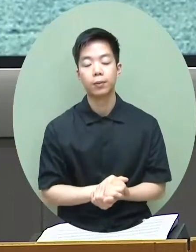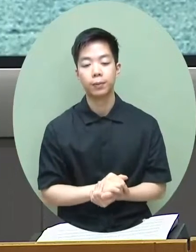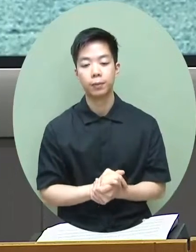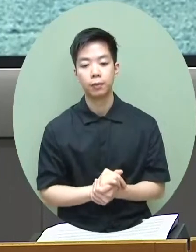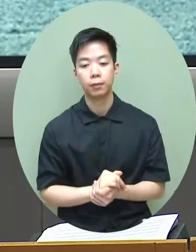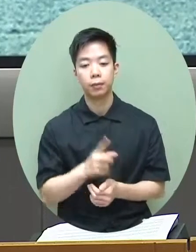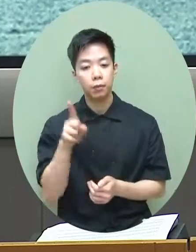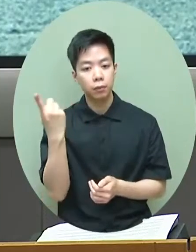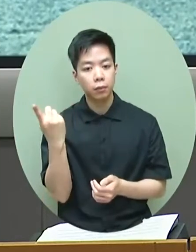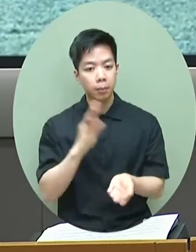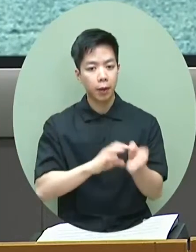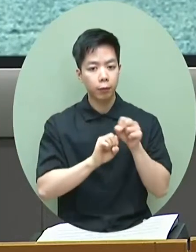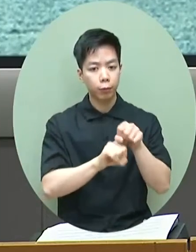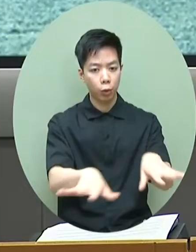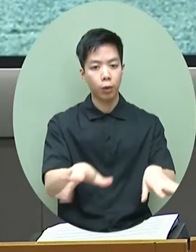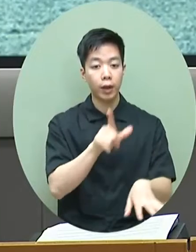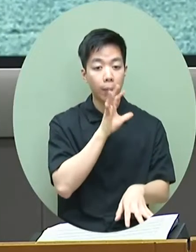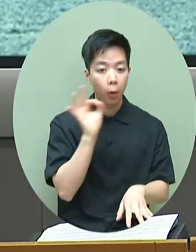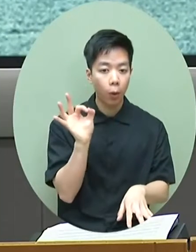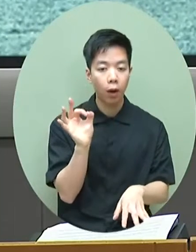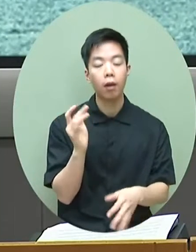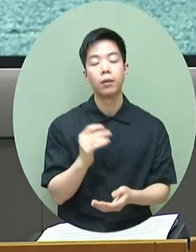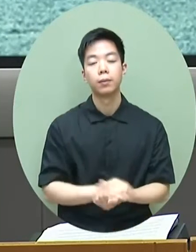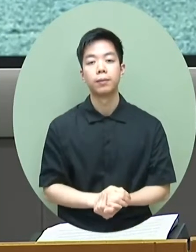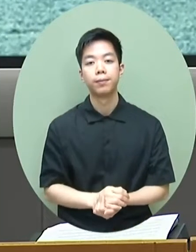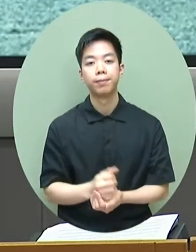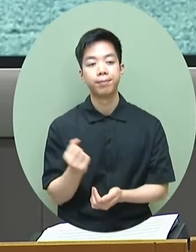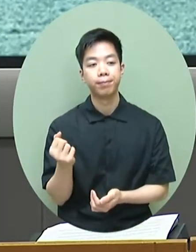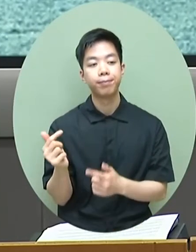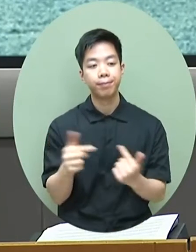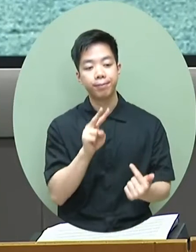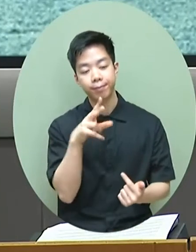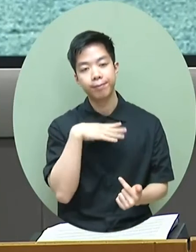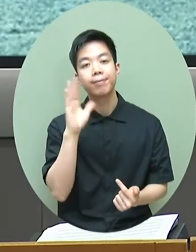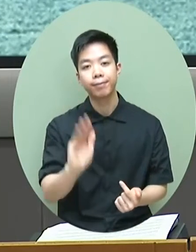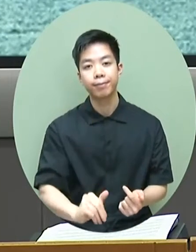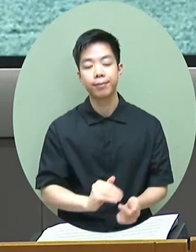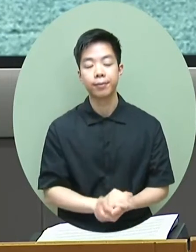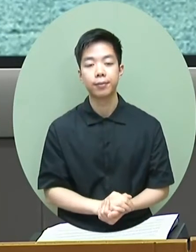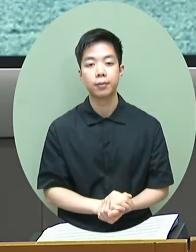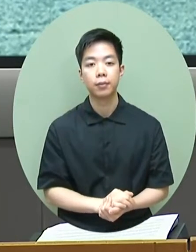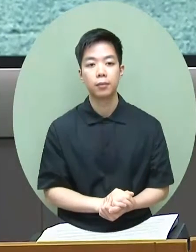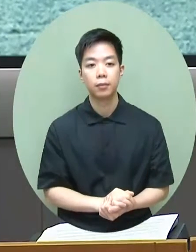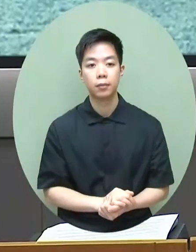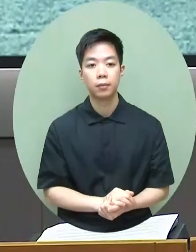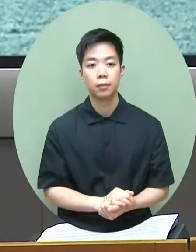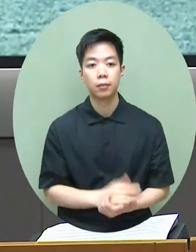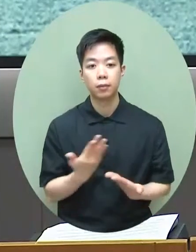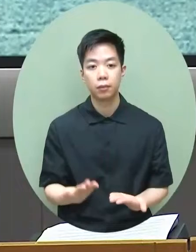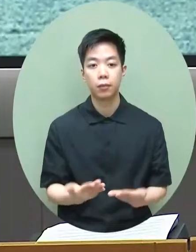2 positive cases. But of course, we'll continue to keep in view the situation and see if there are other related cases.